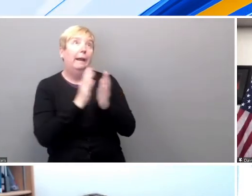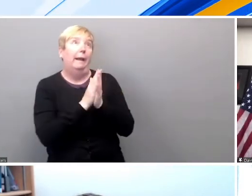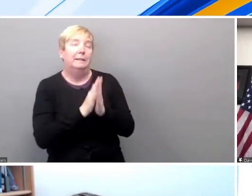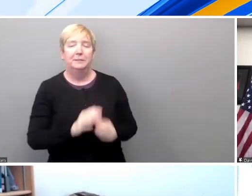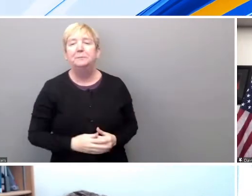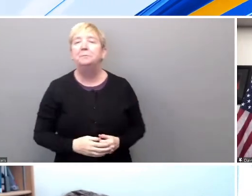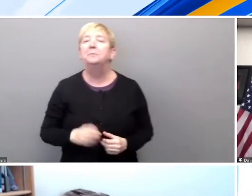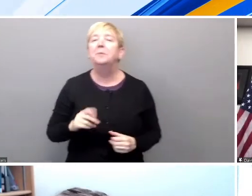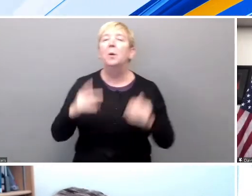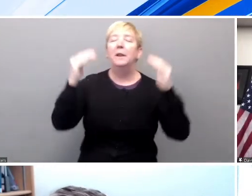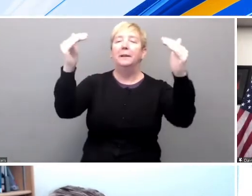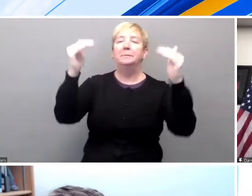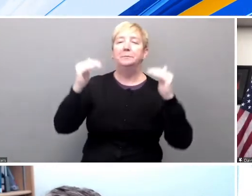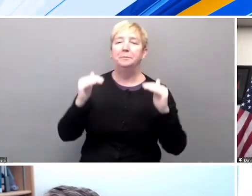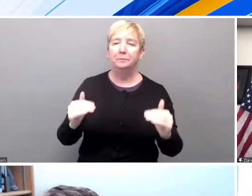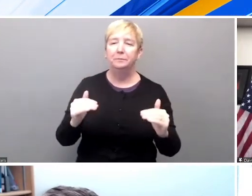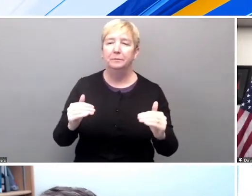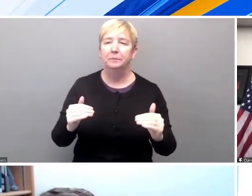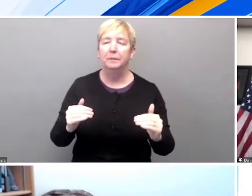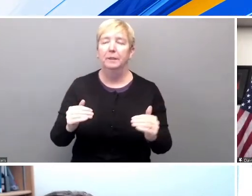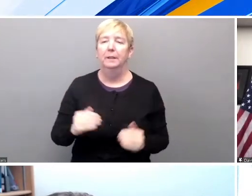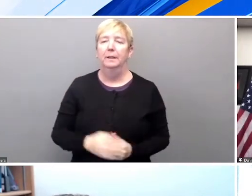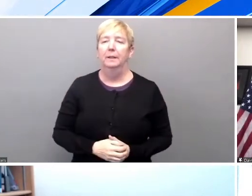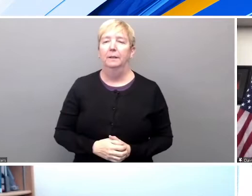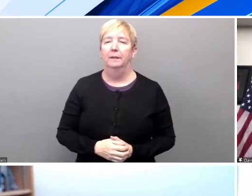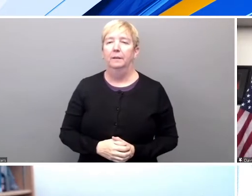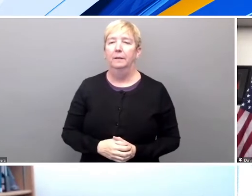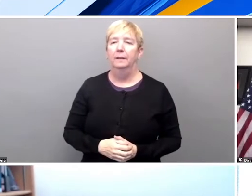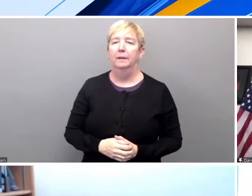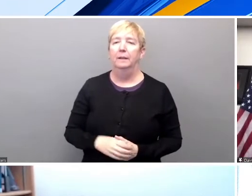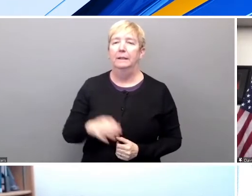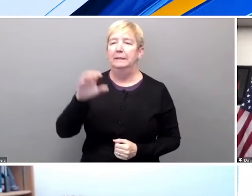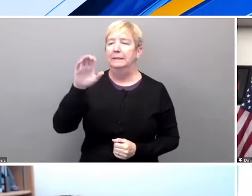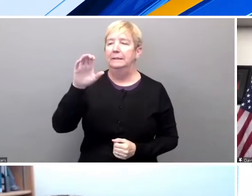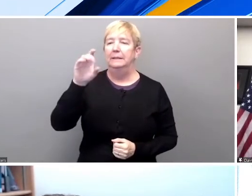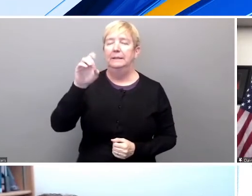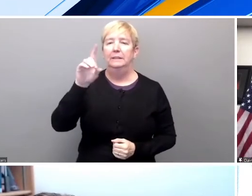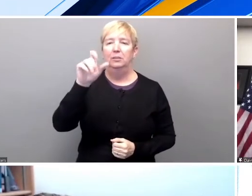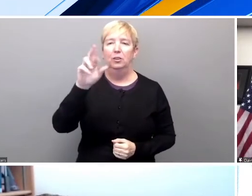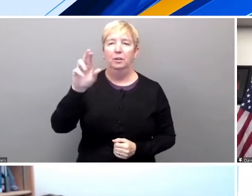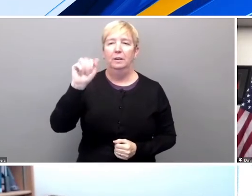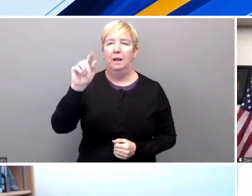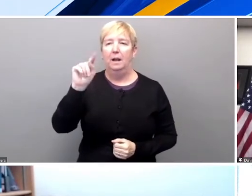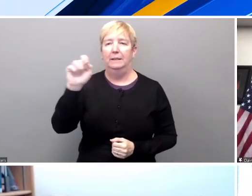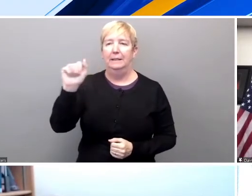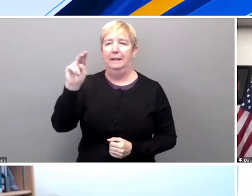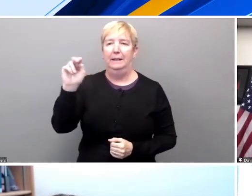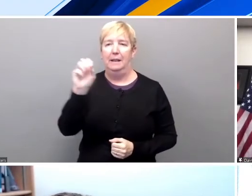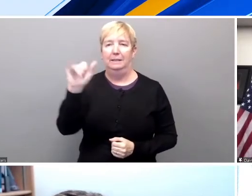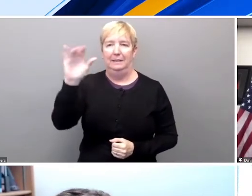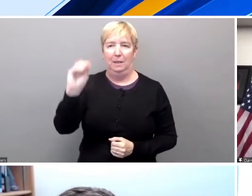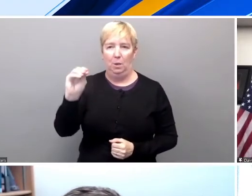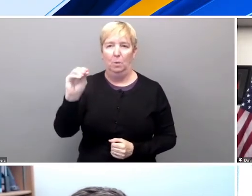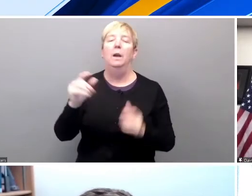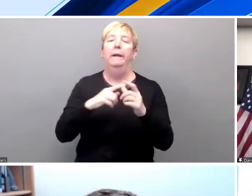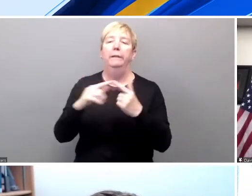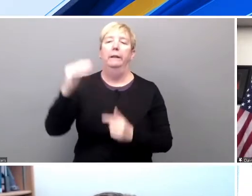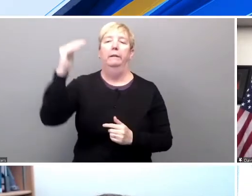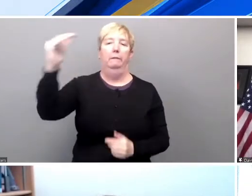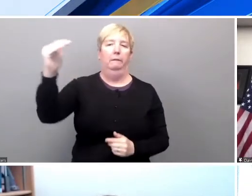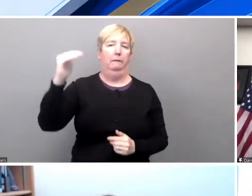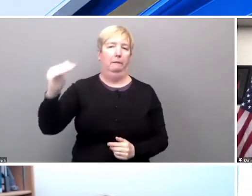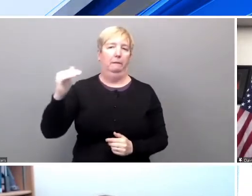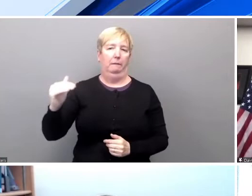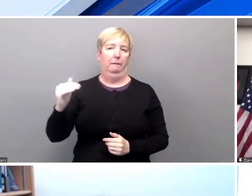Great, thanks so much. Okay, next we'll turn to Cedar Atanasio, followed by Brianna Albizu, followed by Lou